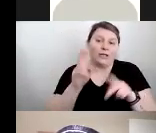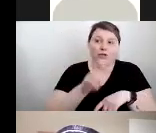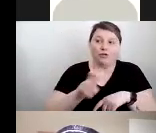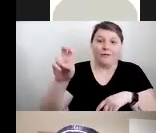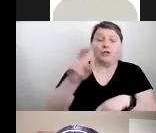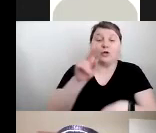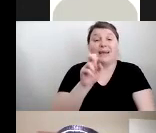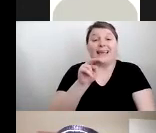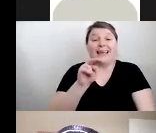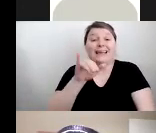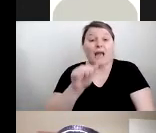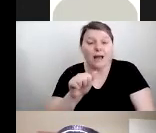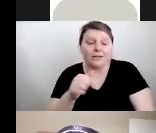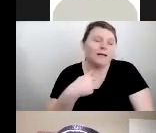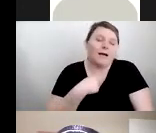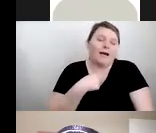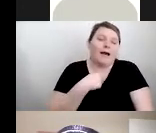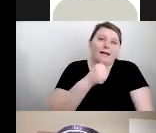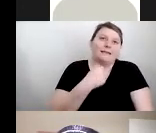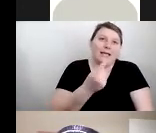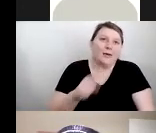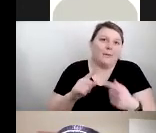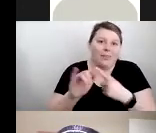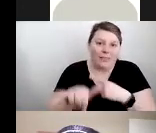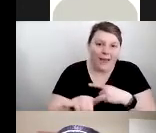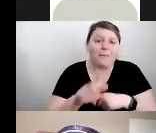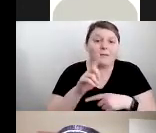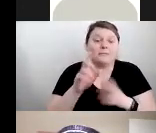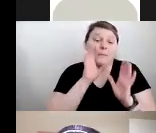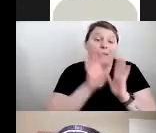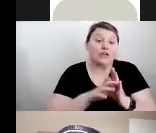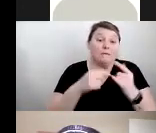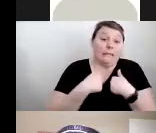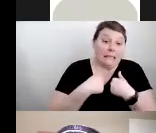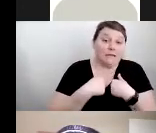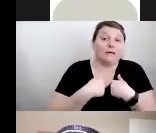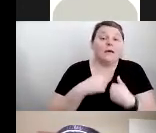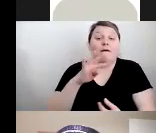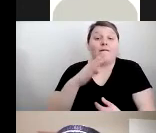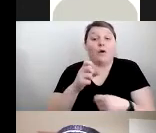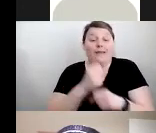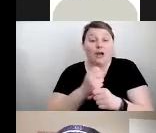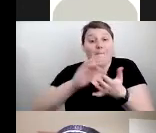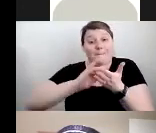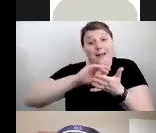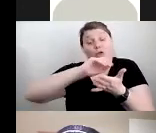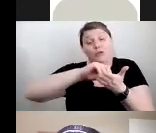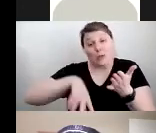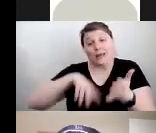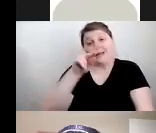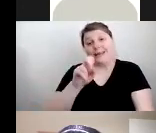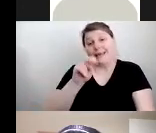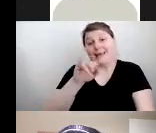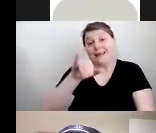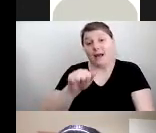And actually, I didn't tell you about my first slide, but that was actually a picture of me as a fourth-year medical student in Kenya